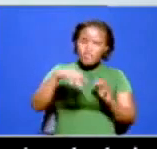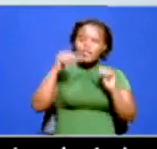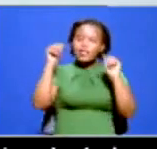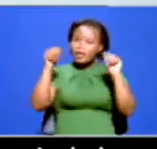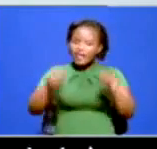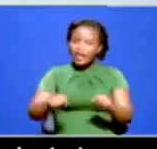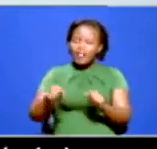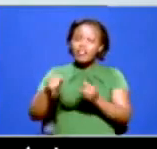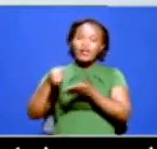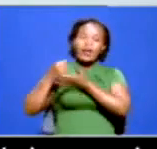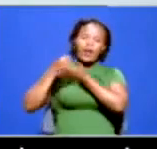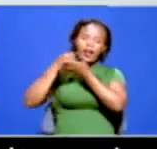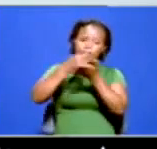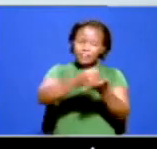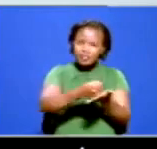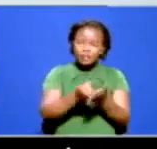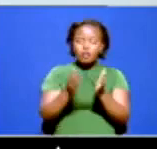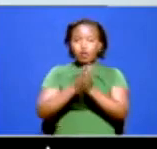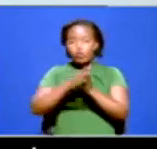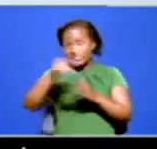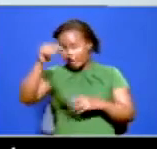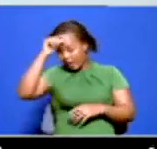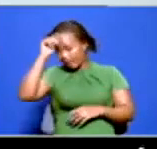cooperate with other government authorities